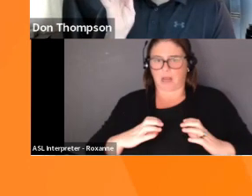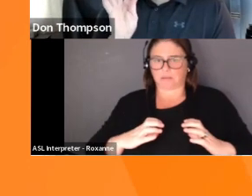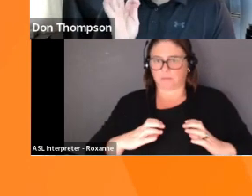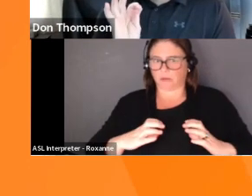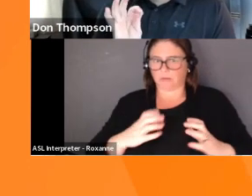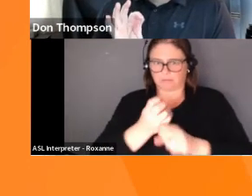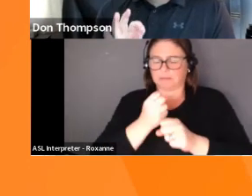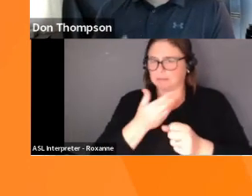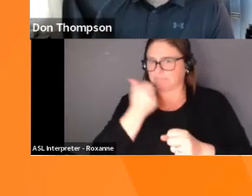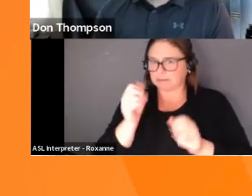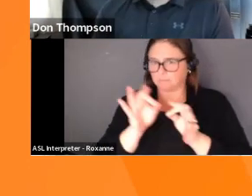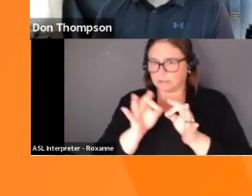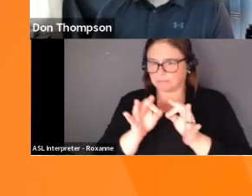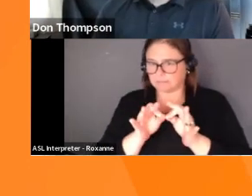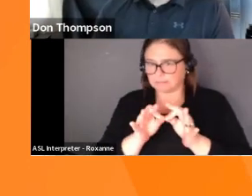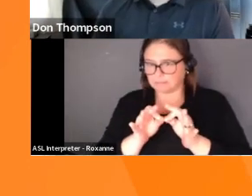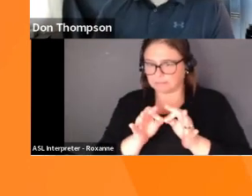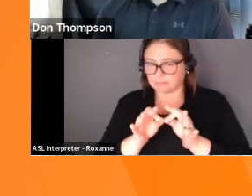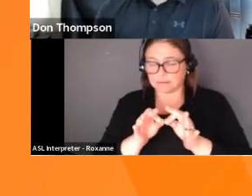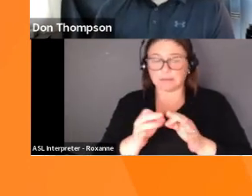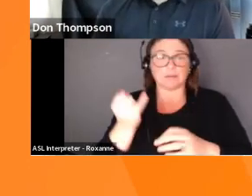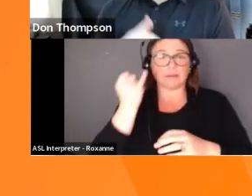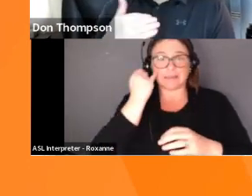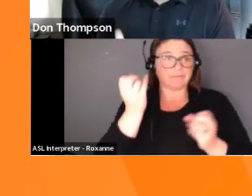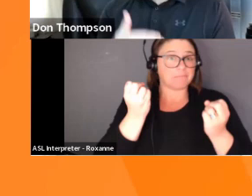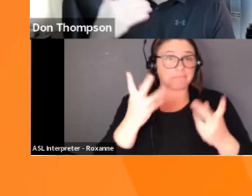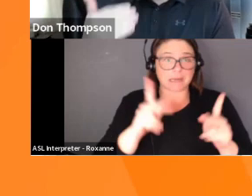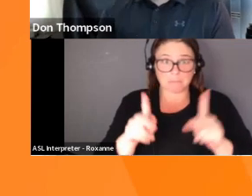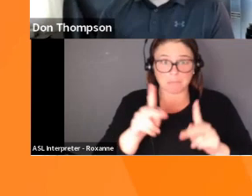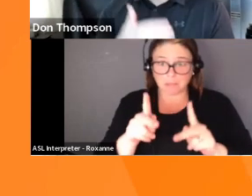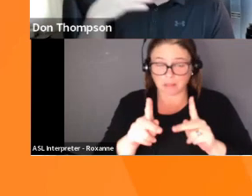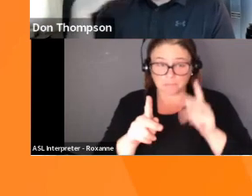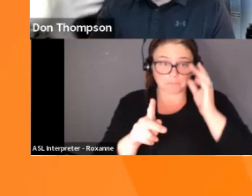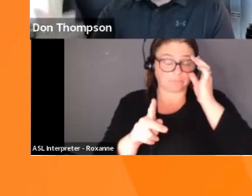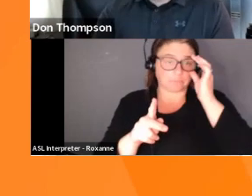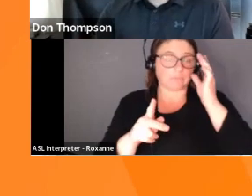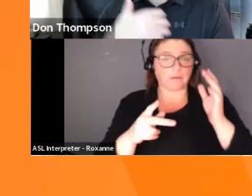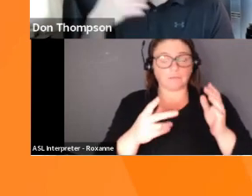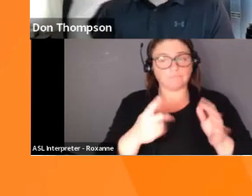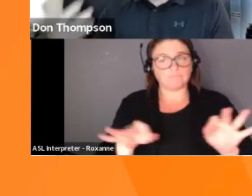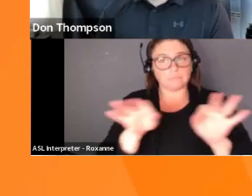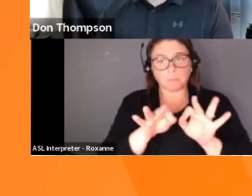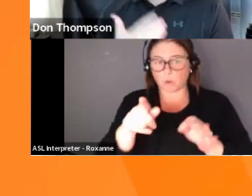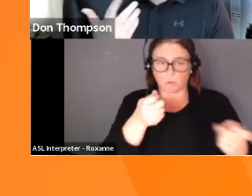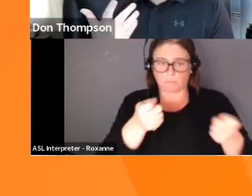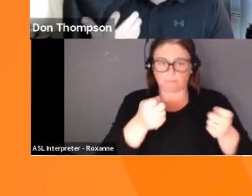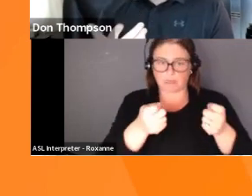So if we have a lot of resellers, we have to make sure we're managing this whole